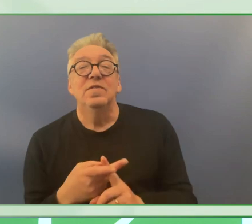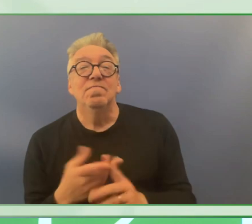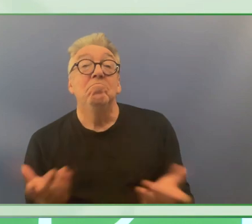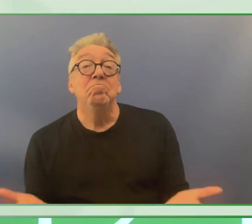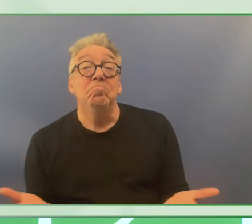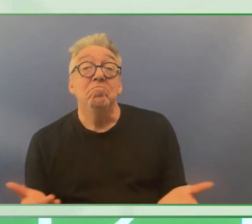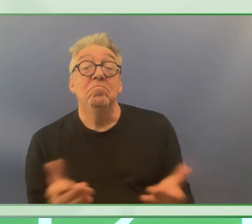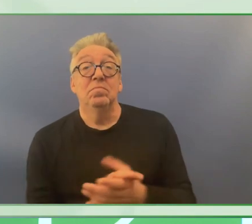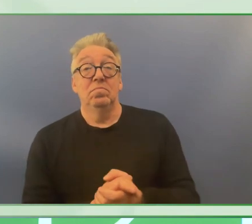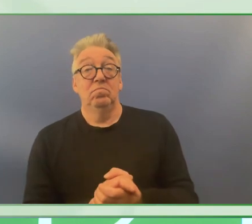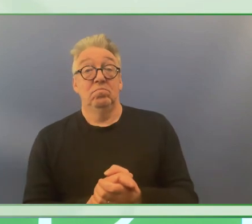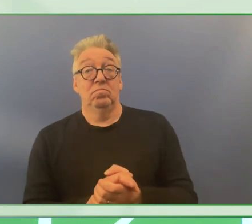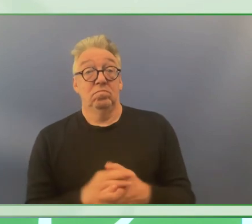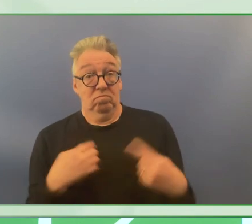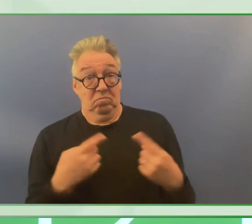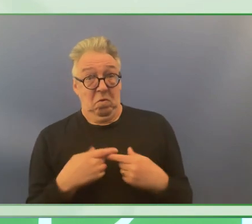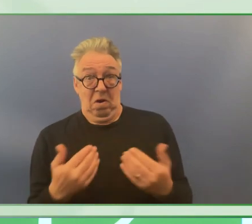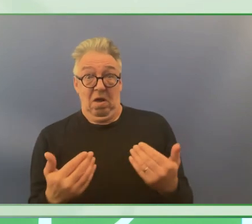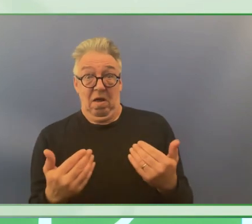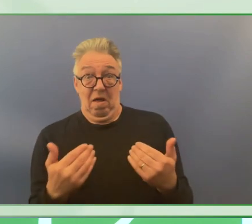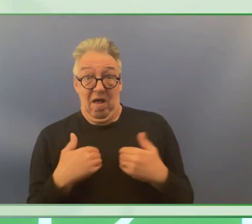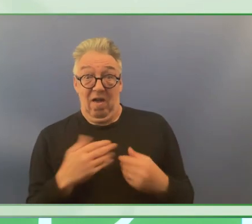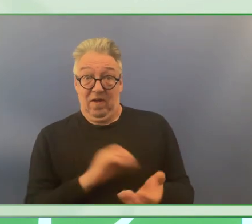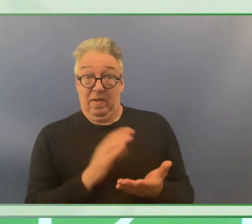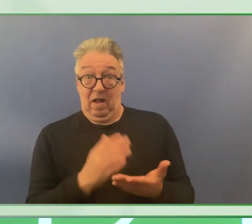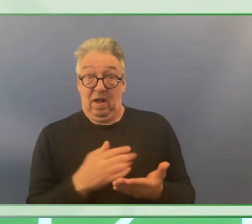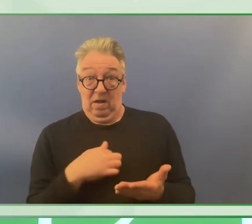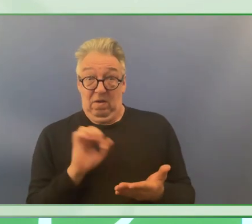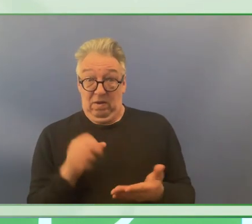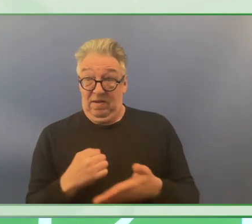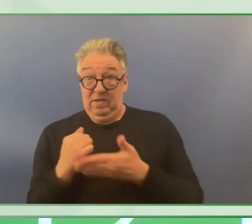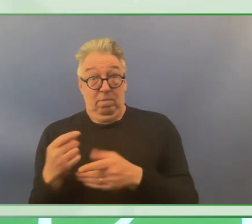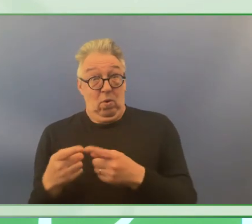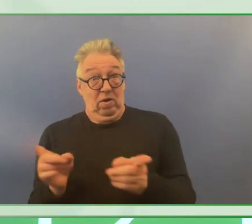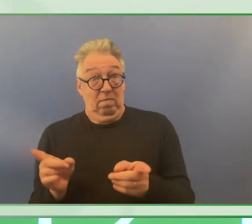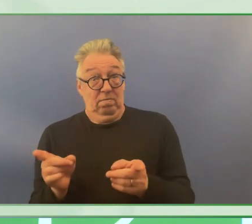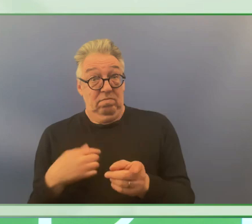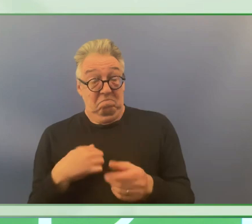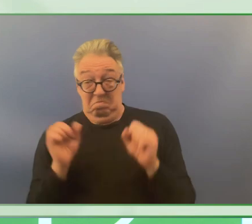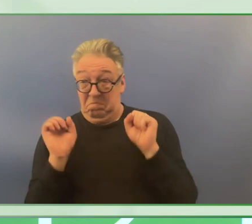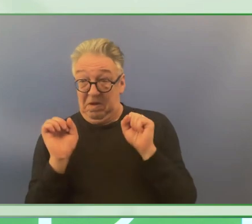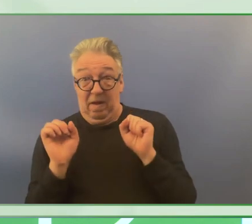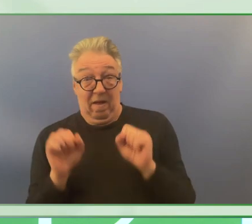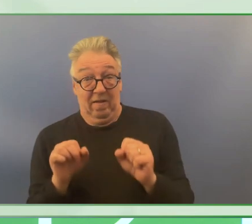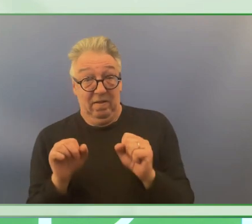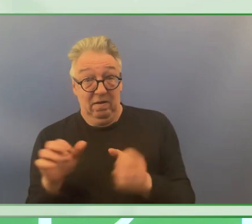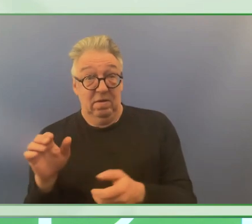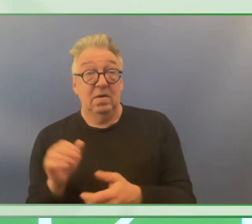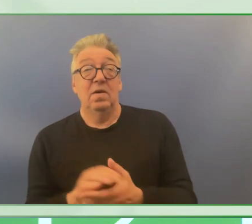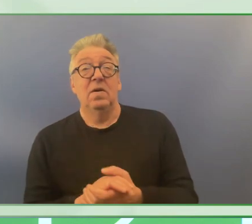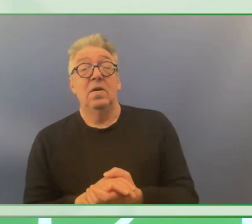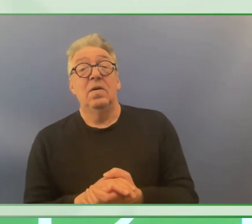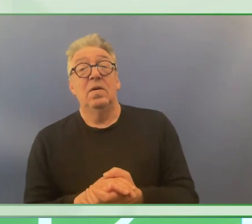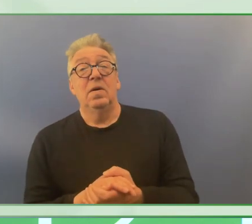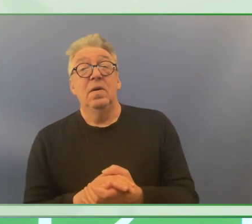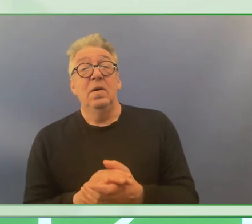but we can help that, we can support that, we can take, because we are already